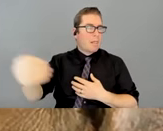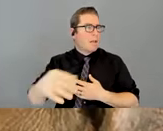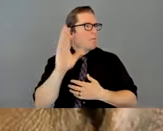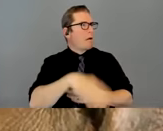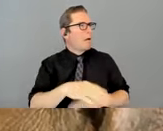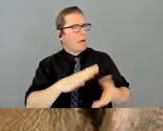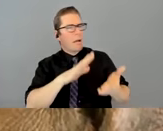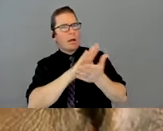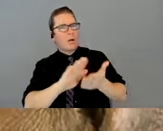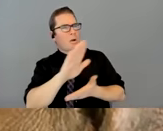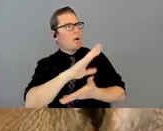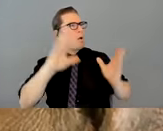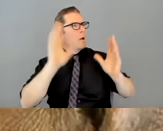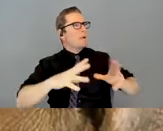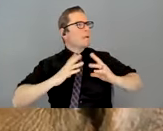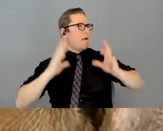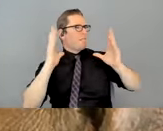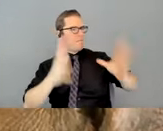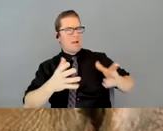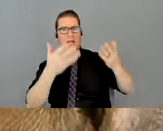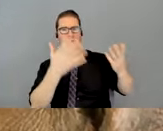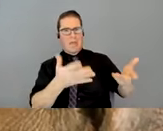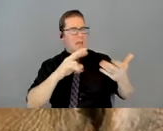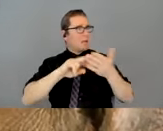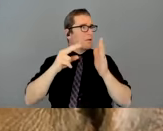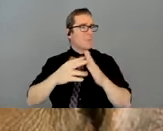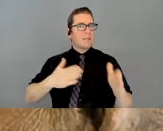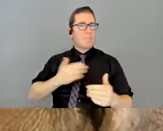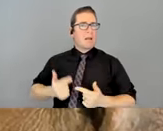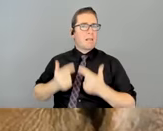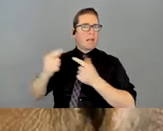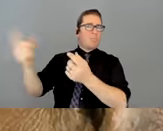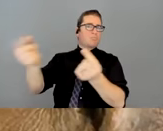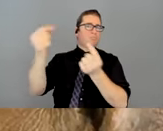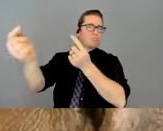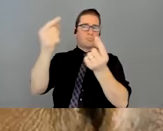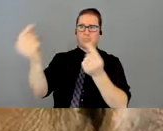in the community. And if it's okay in the community, look at our world.